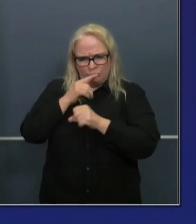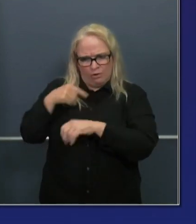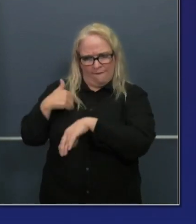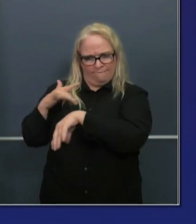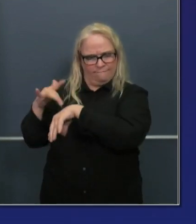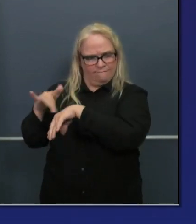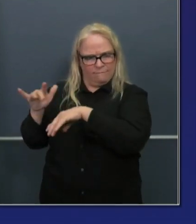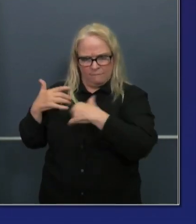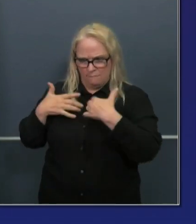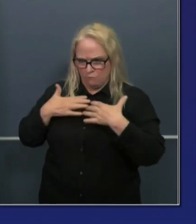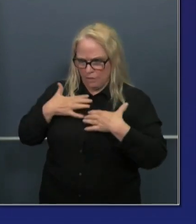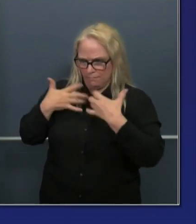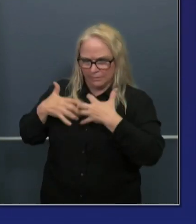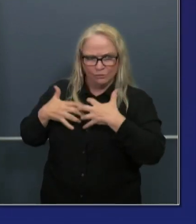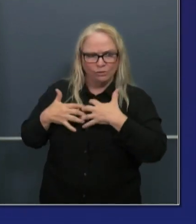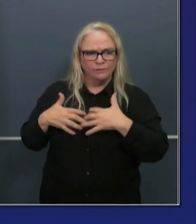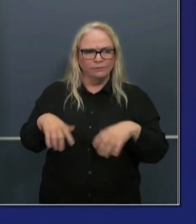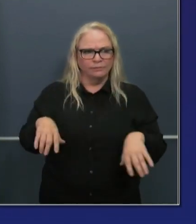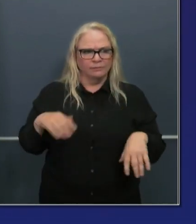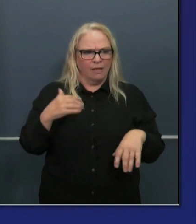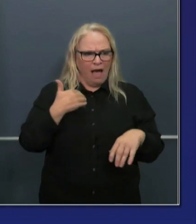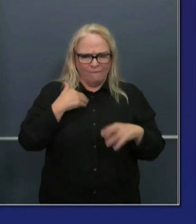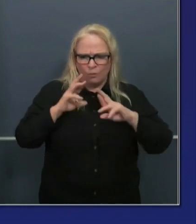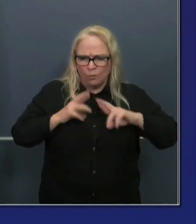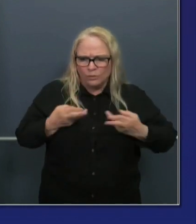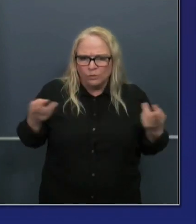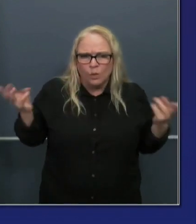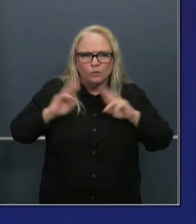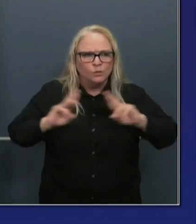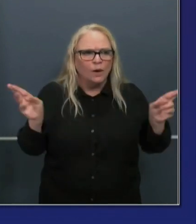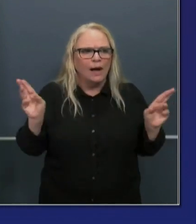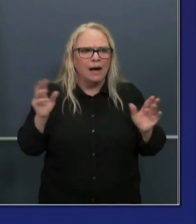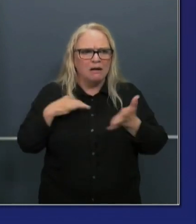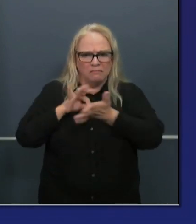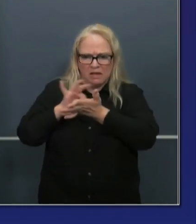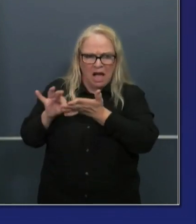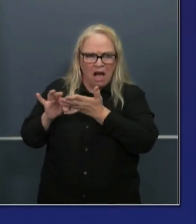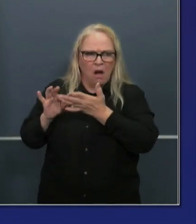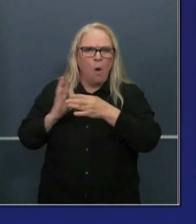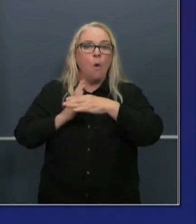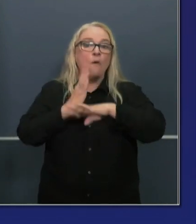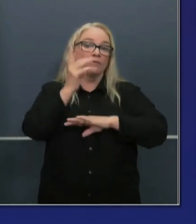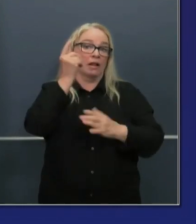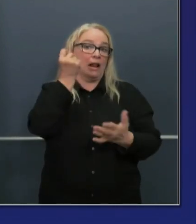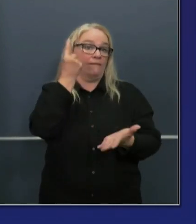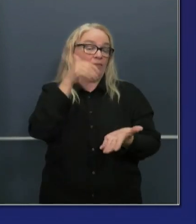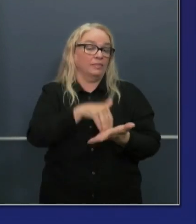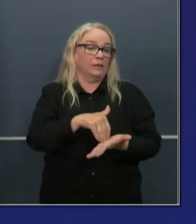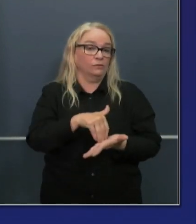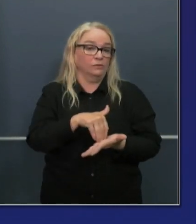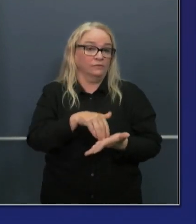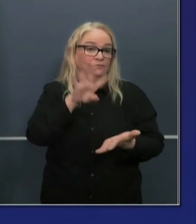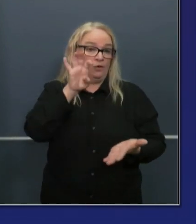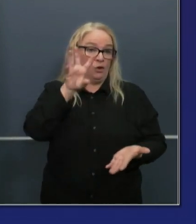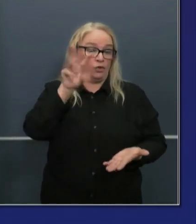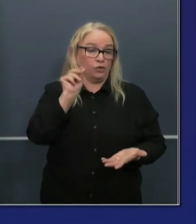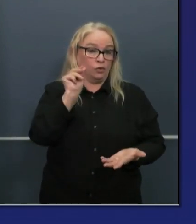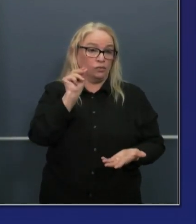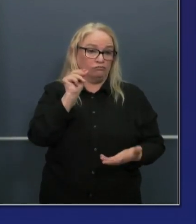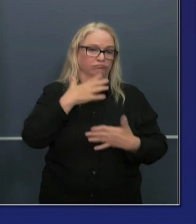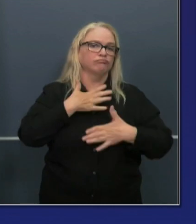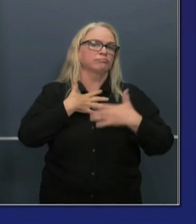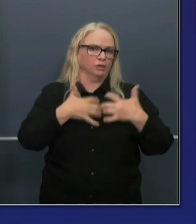today. We currently have over 11,000, you'll see in this chart, 11,430 ventilators that are